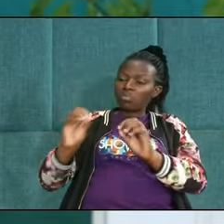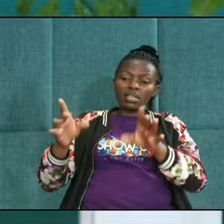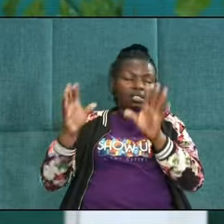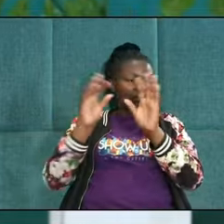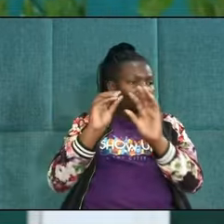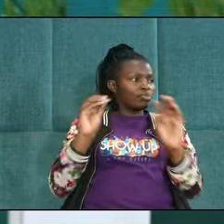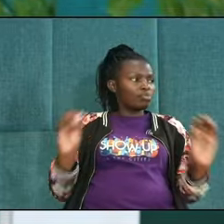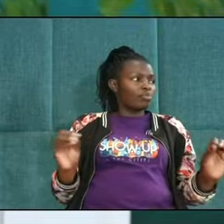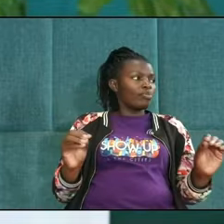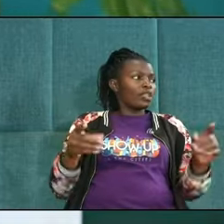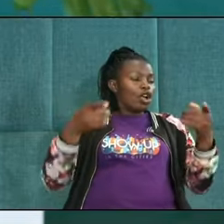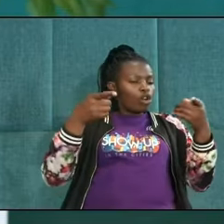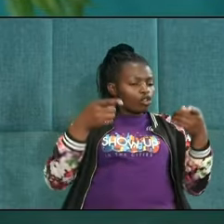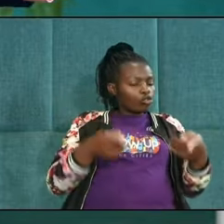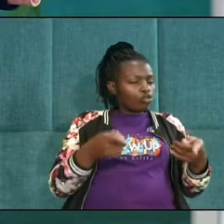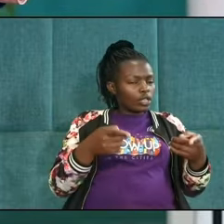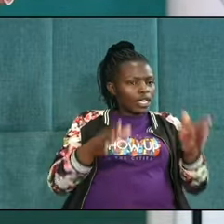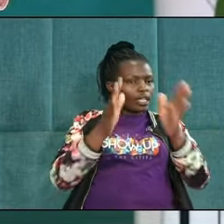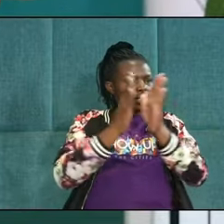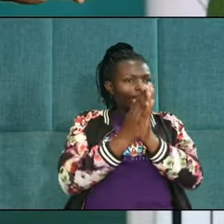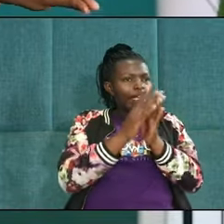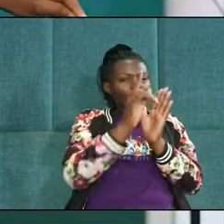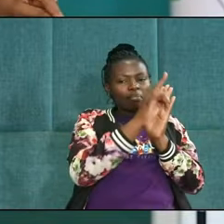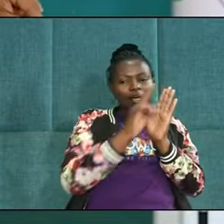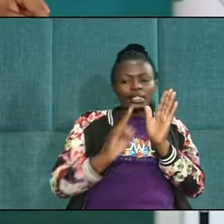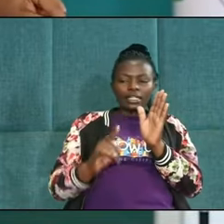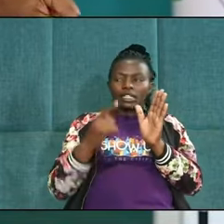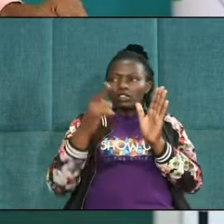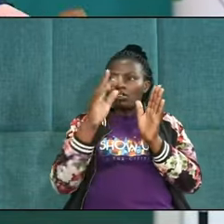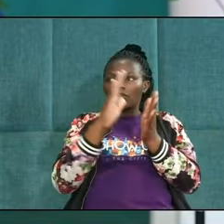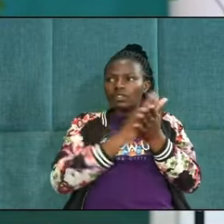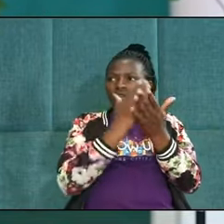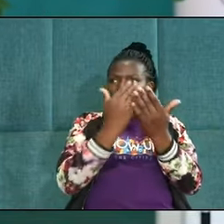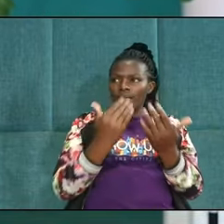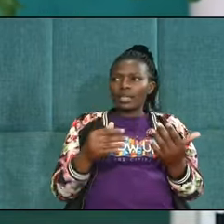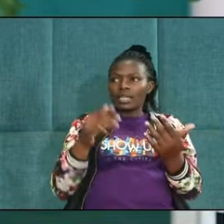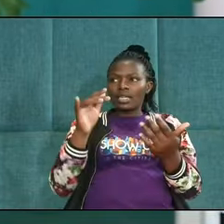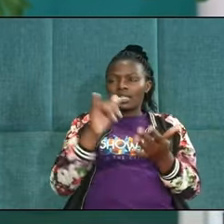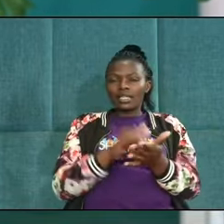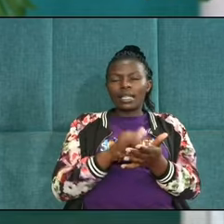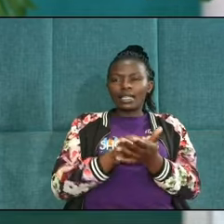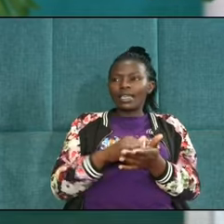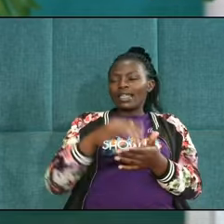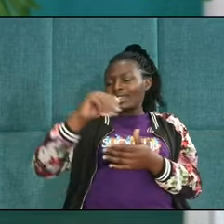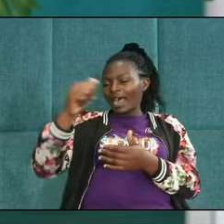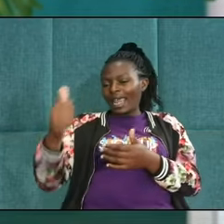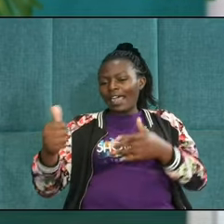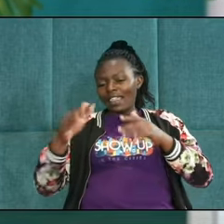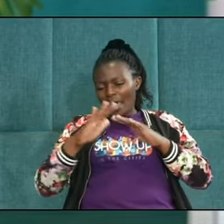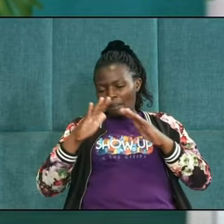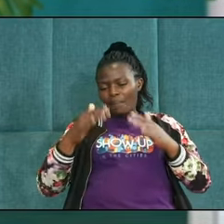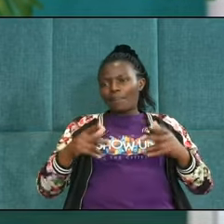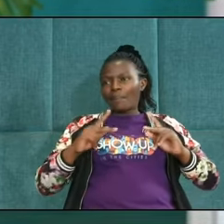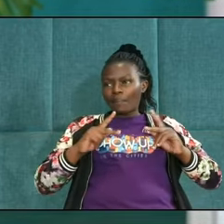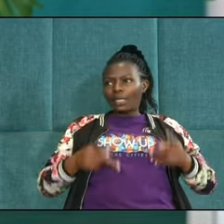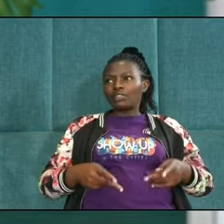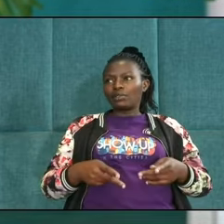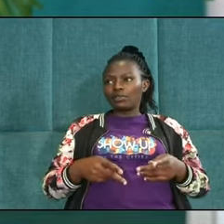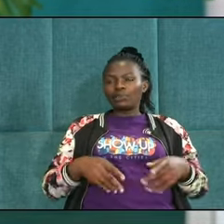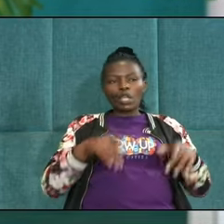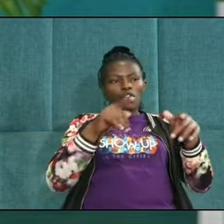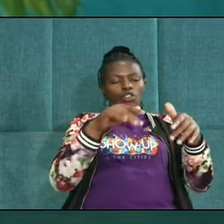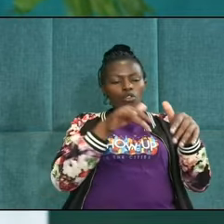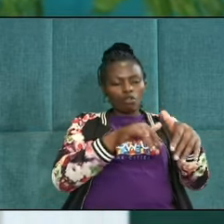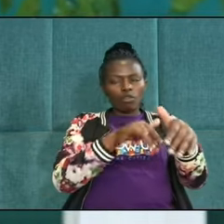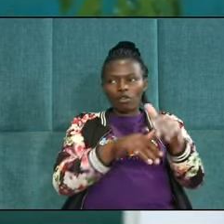pay a 10% of something, the implication is that you have 100%. Are you following? Are you following?